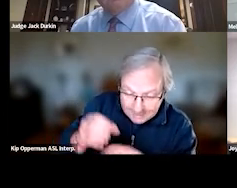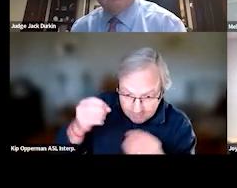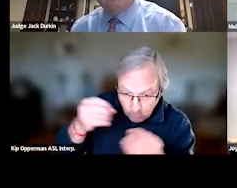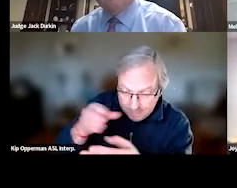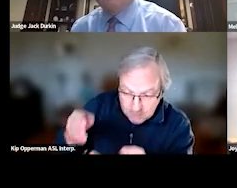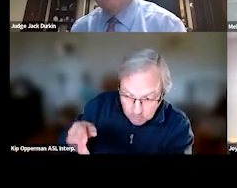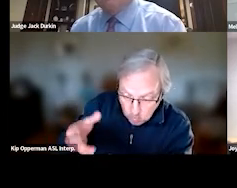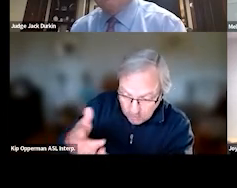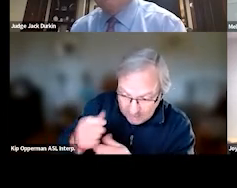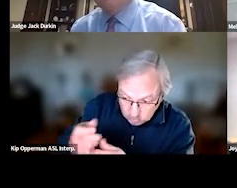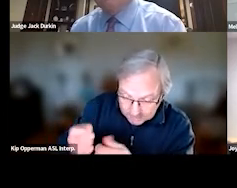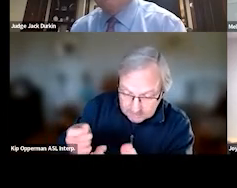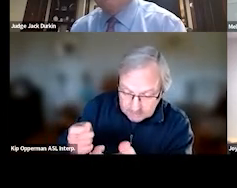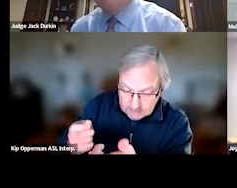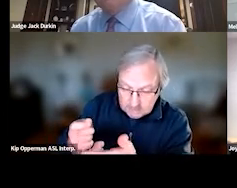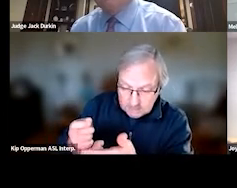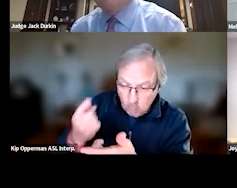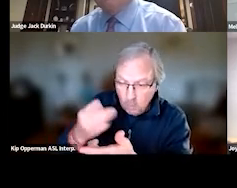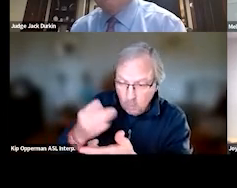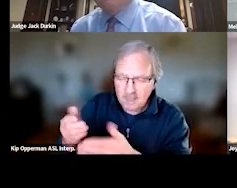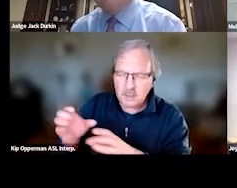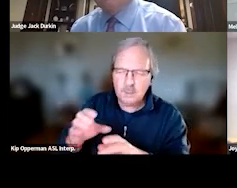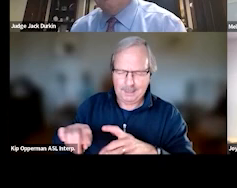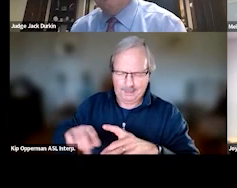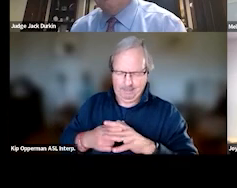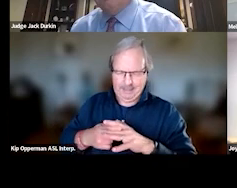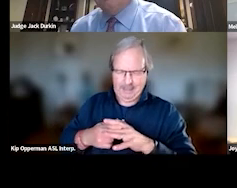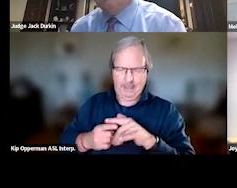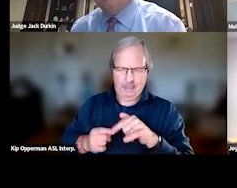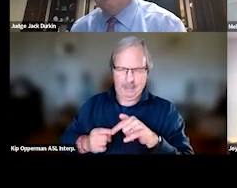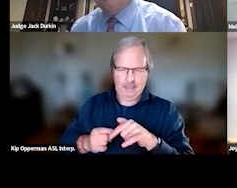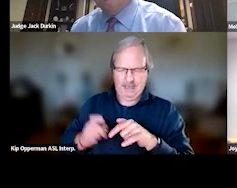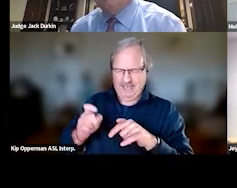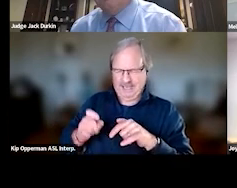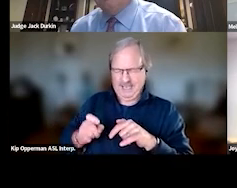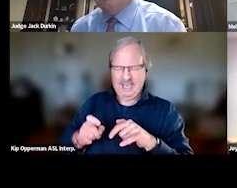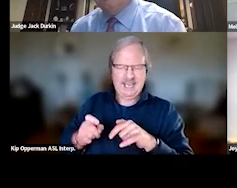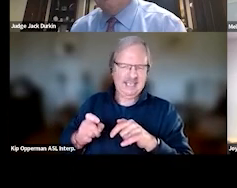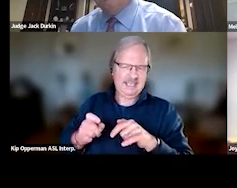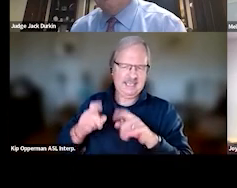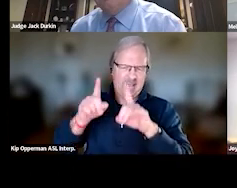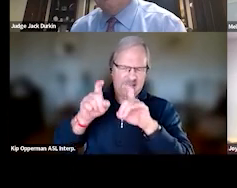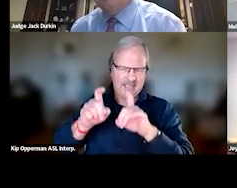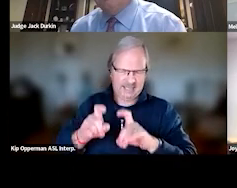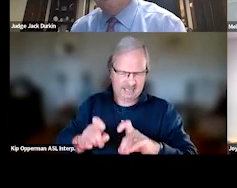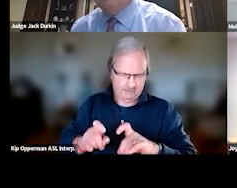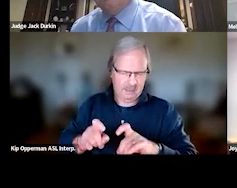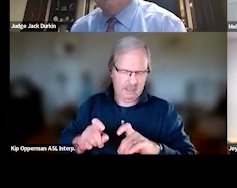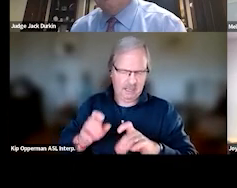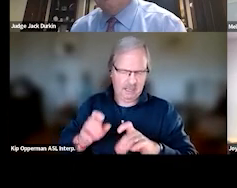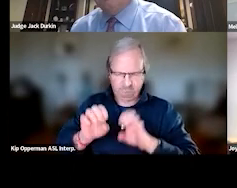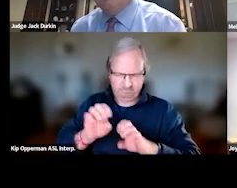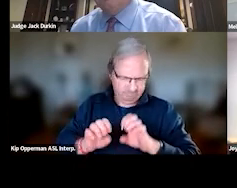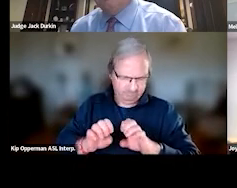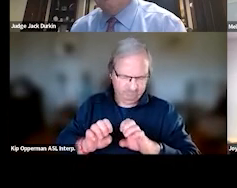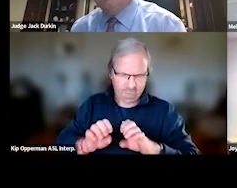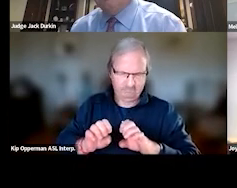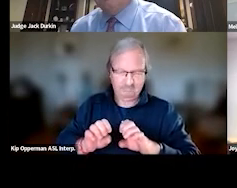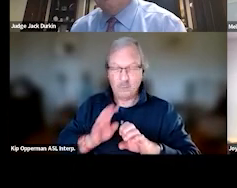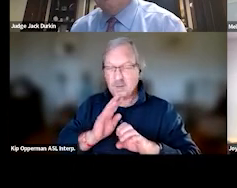be interested in? One of the things we did in the beginning was a needs assessment. What do you want to hear about from us? We're going to talk about